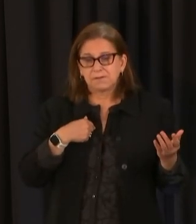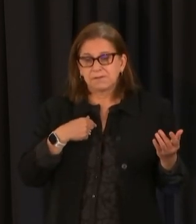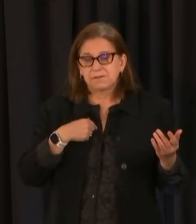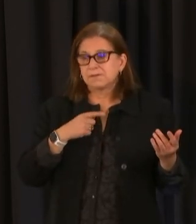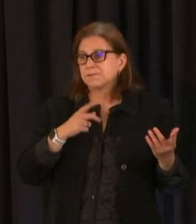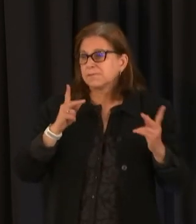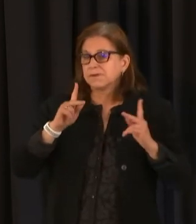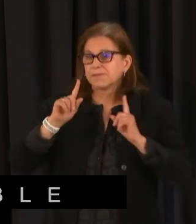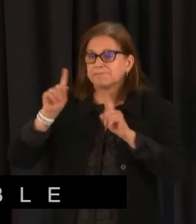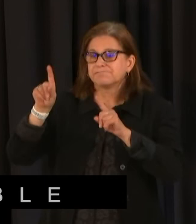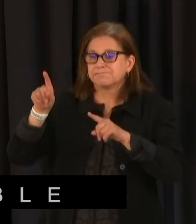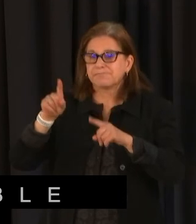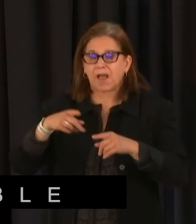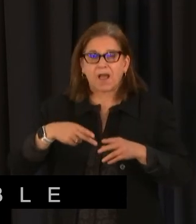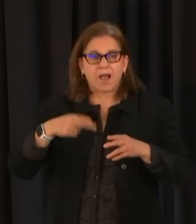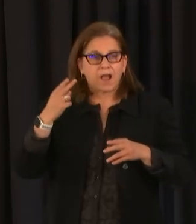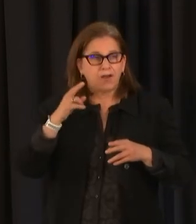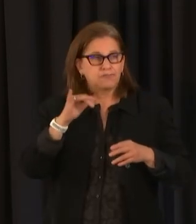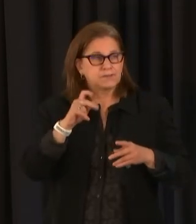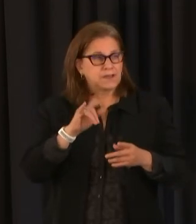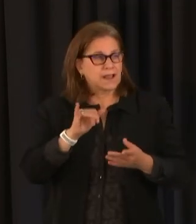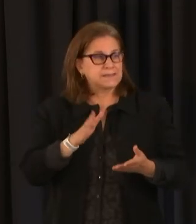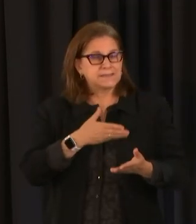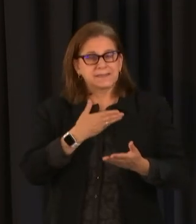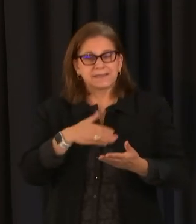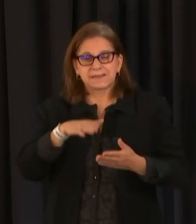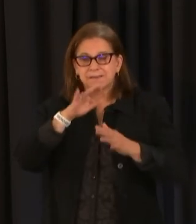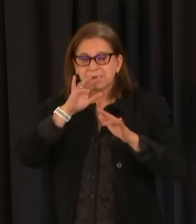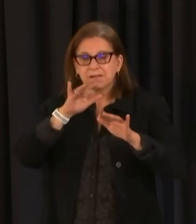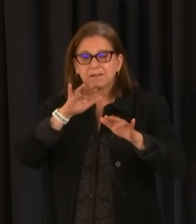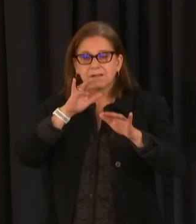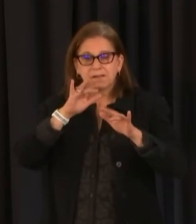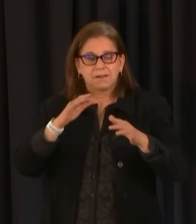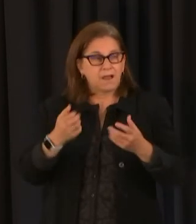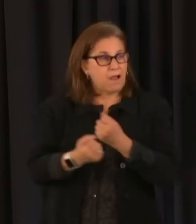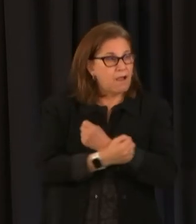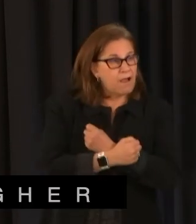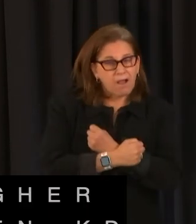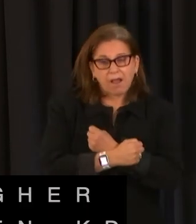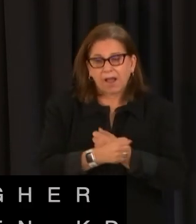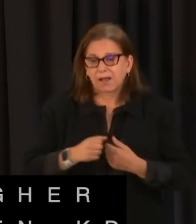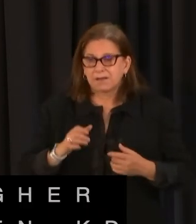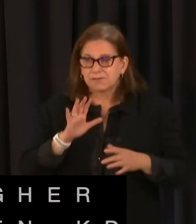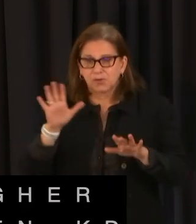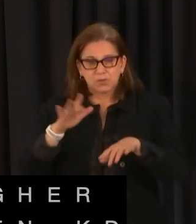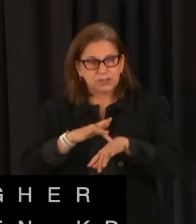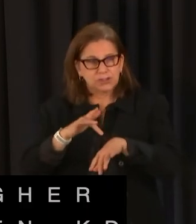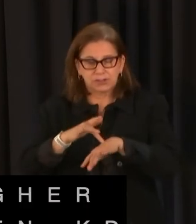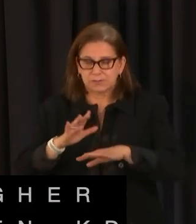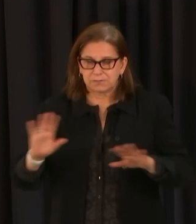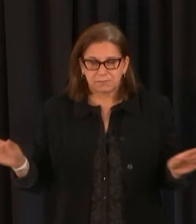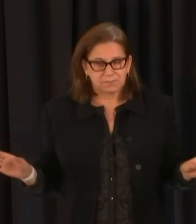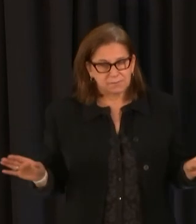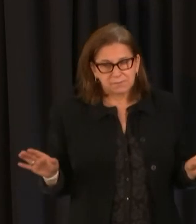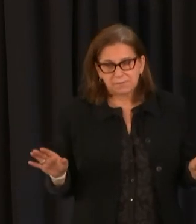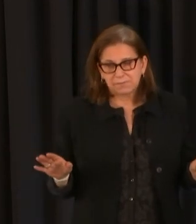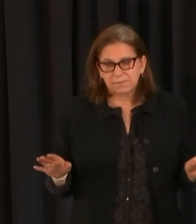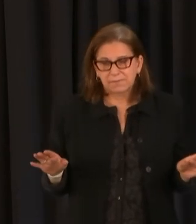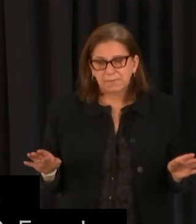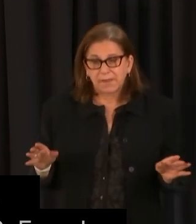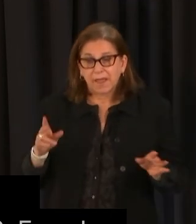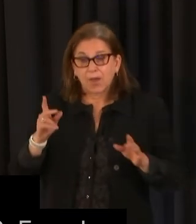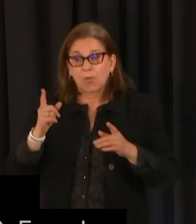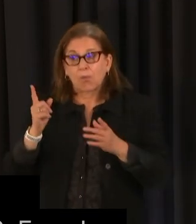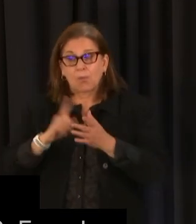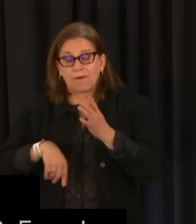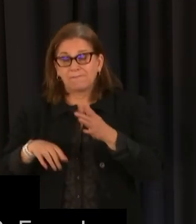singing, be encouraged to shake hands and hug. We're not in that space in terms of what fully vaccinated